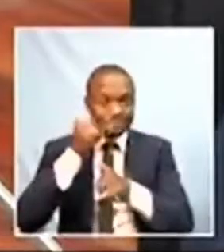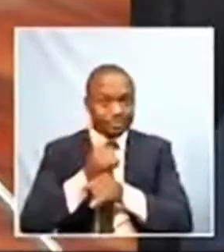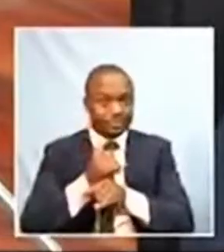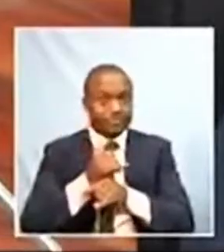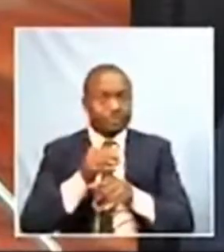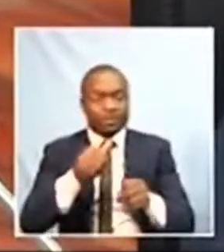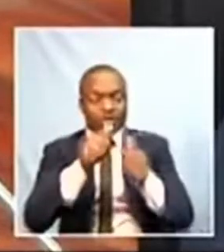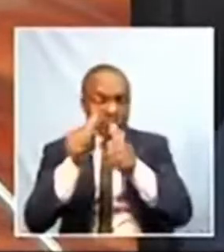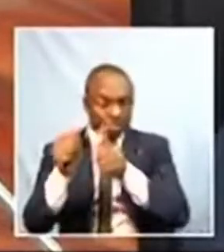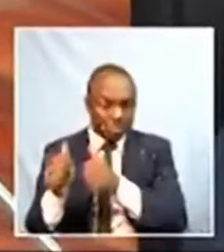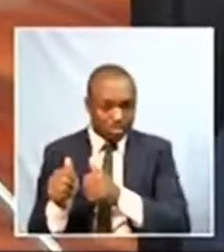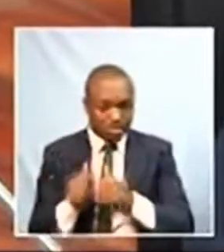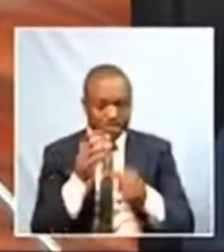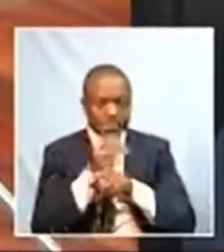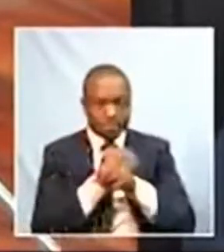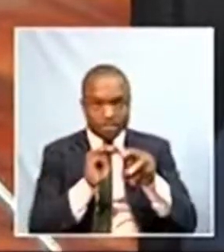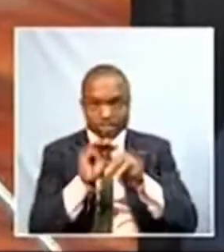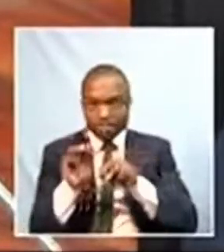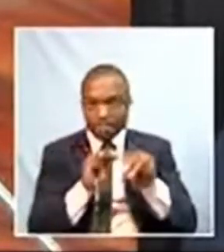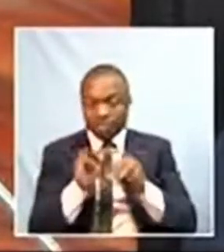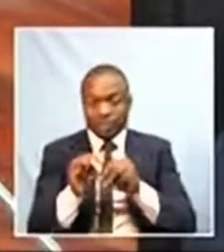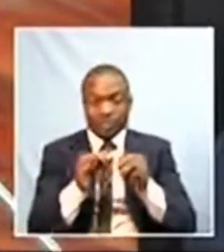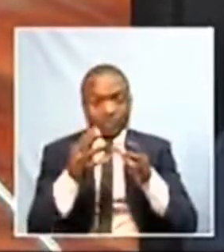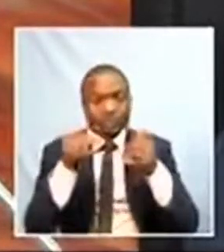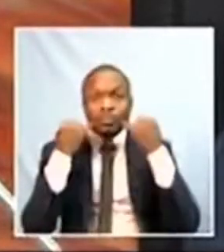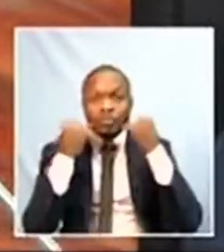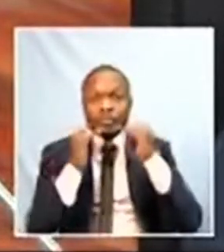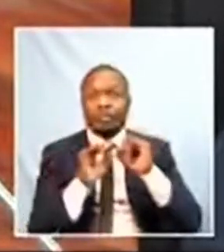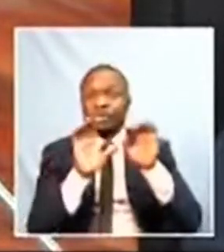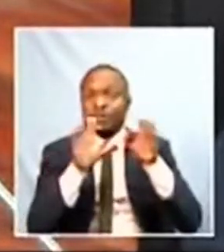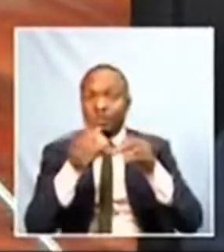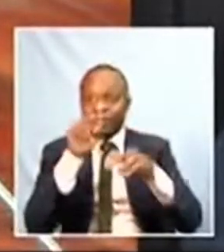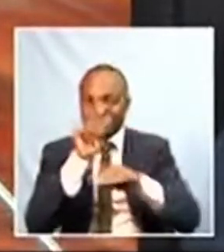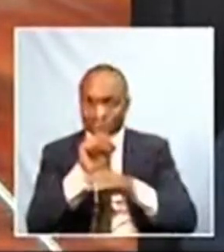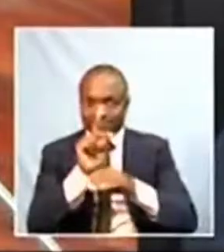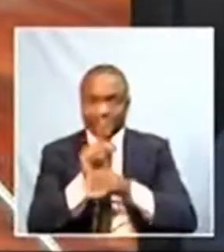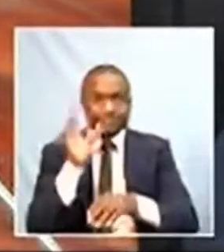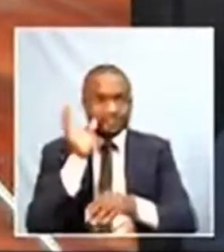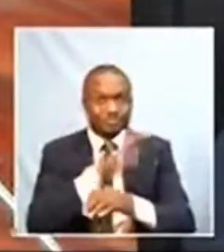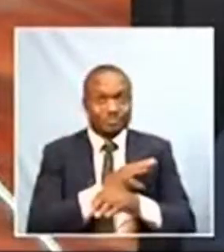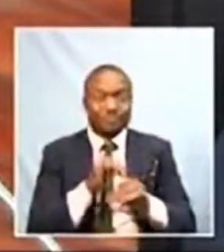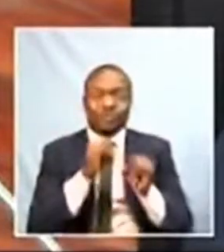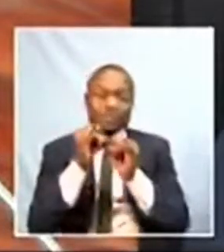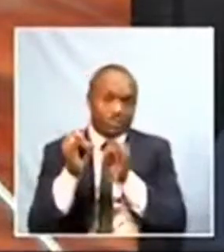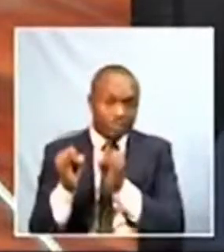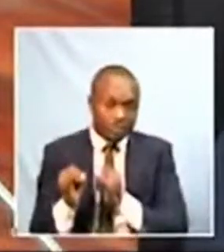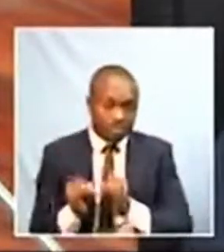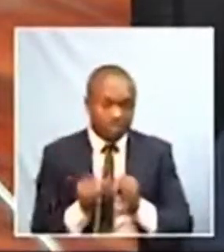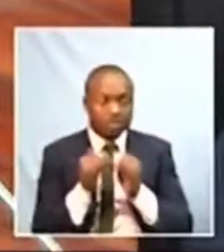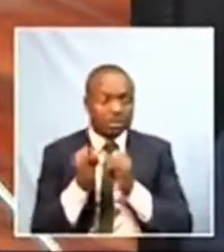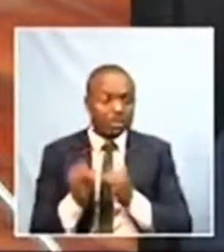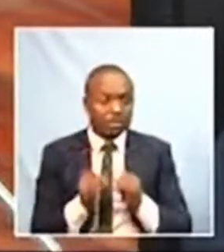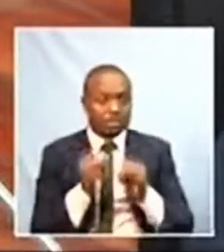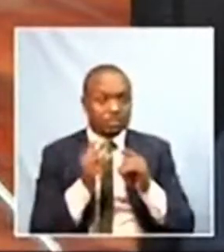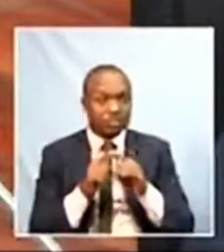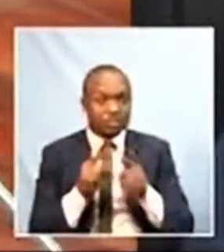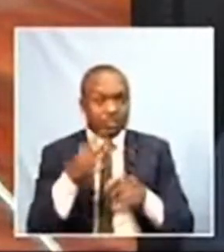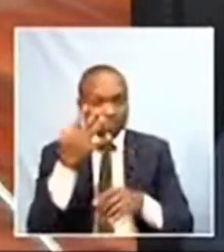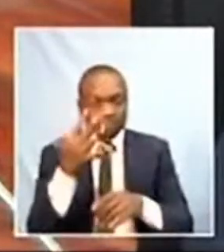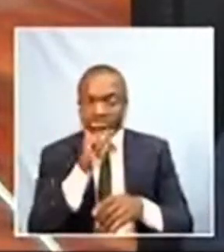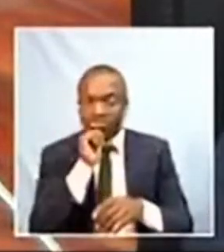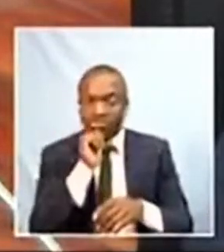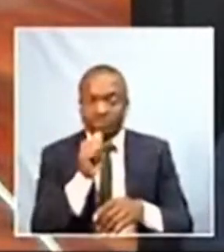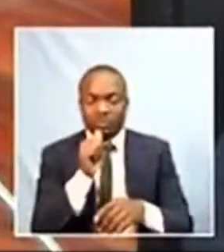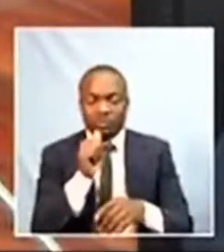Action taken. Chair, management wishes to inform the committee that the projects have since been implemented, except 5 which are